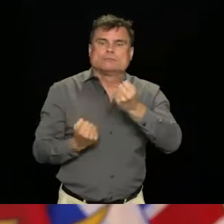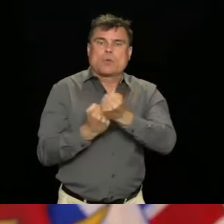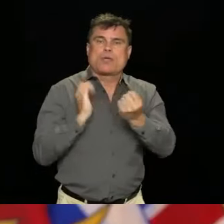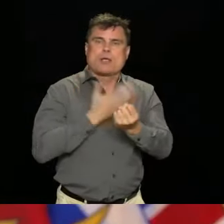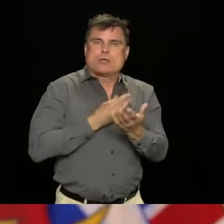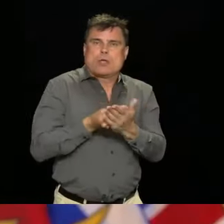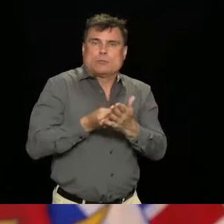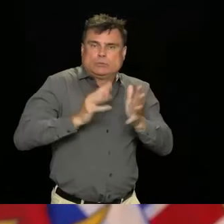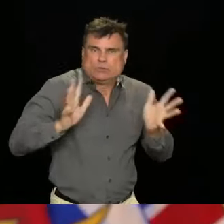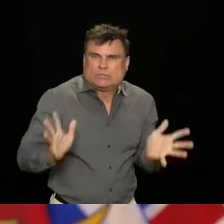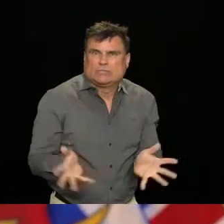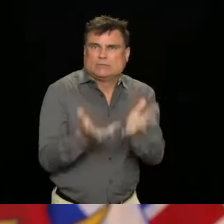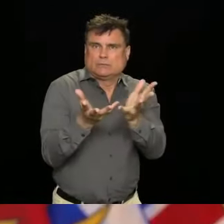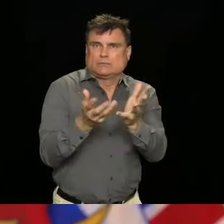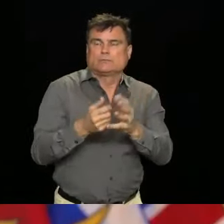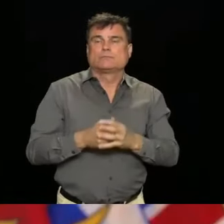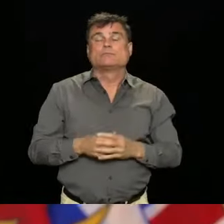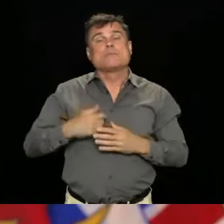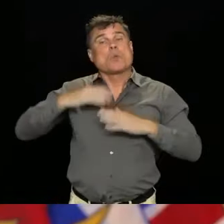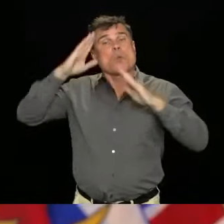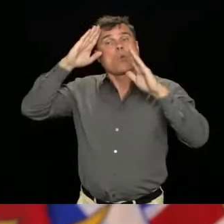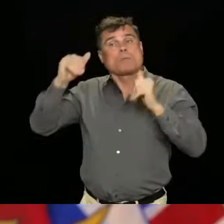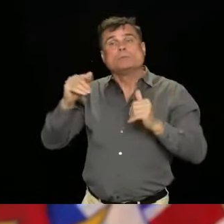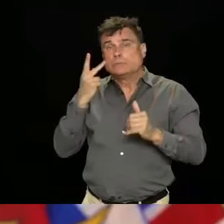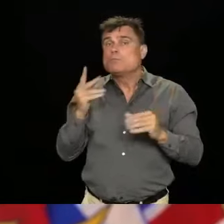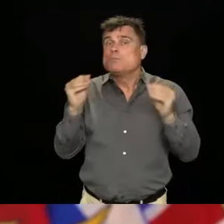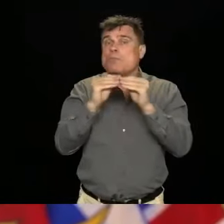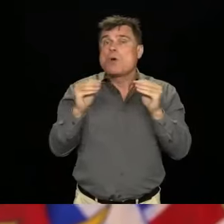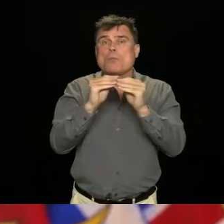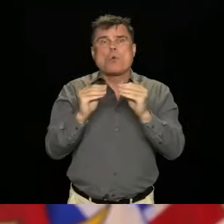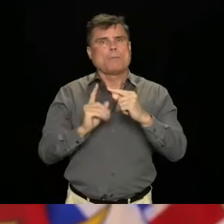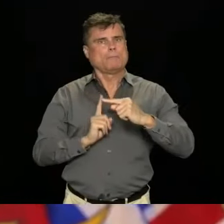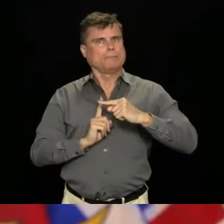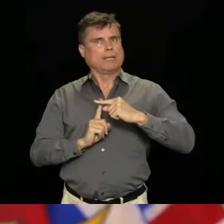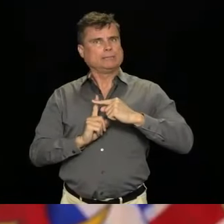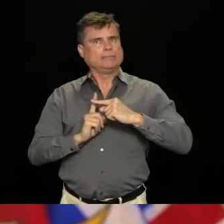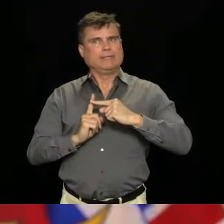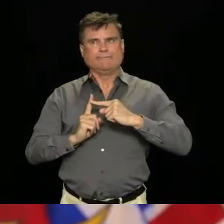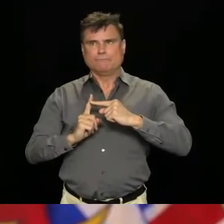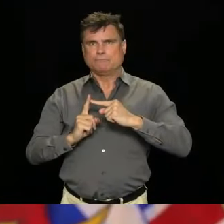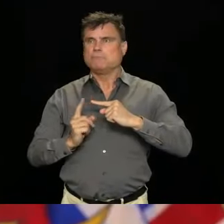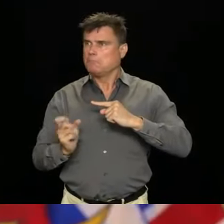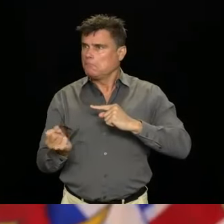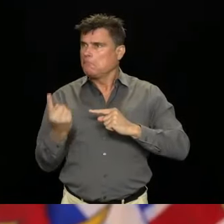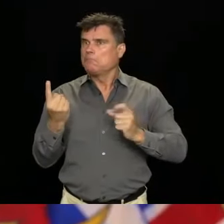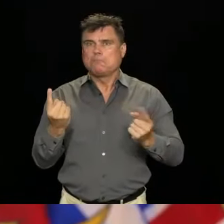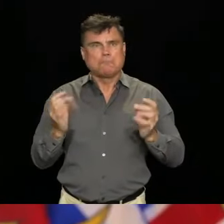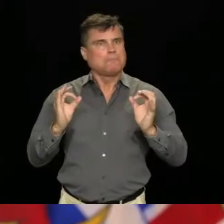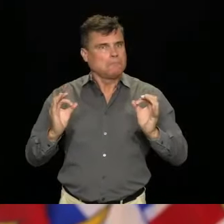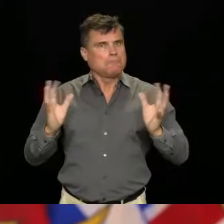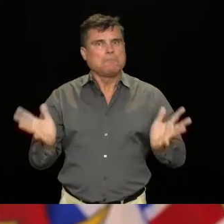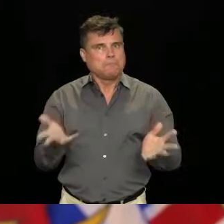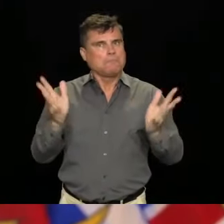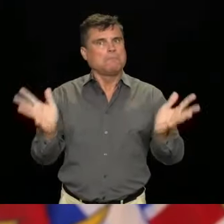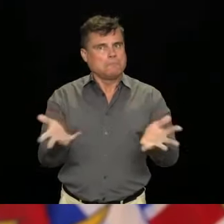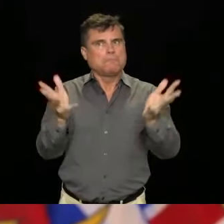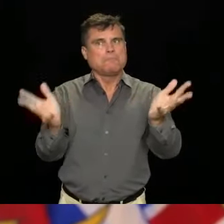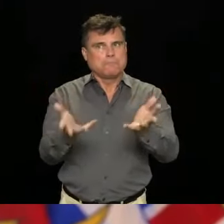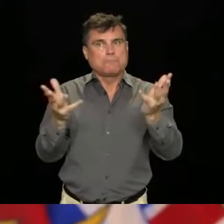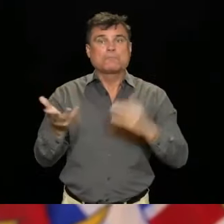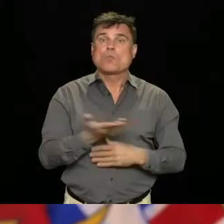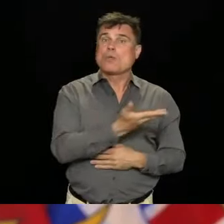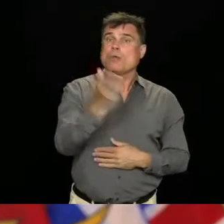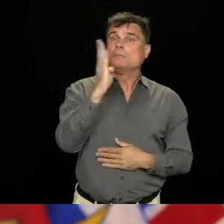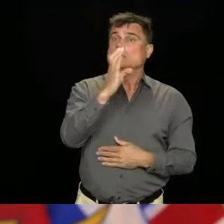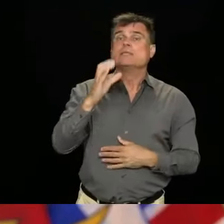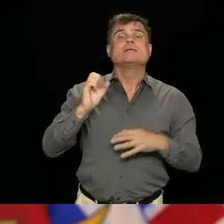more positive results as our economic recovery starts to take shape. And everyone in BC can take pride knowing that they took part